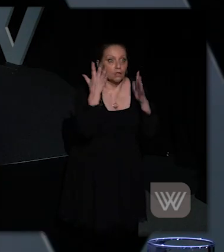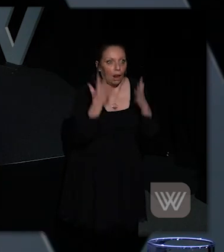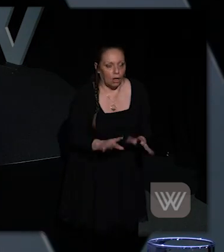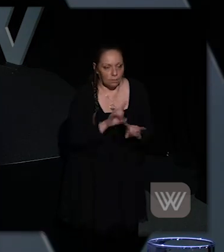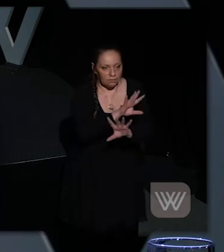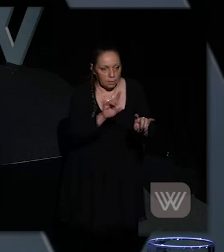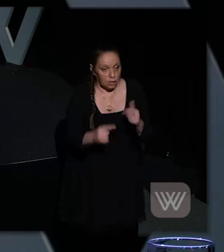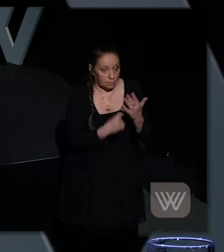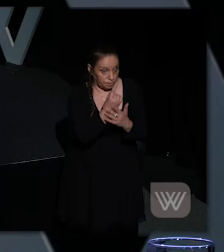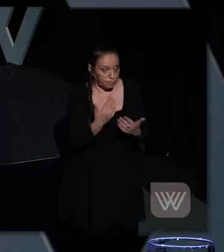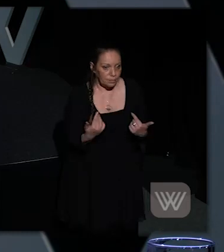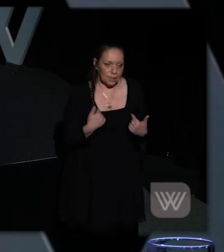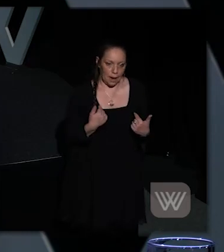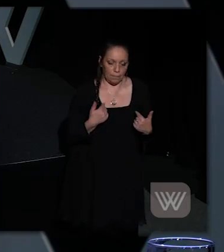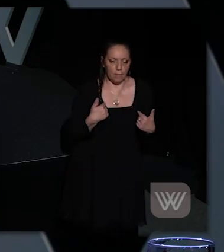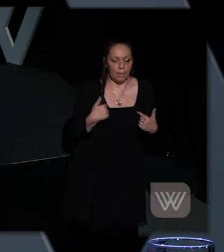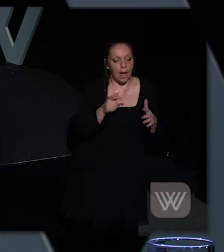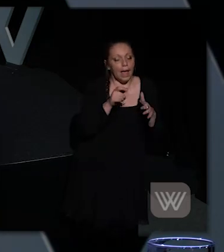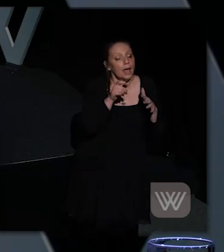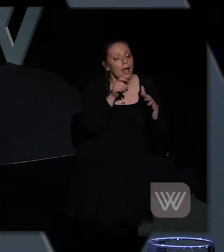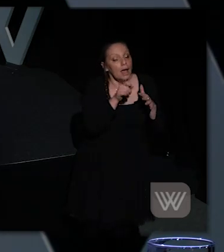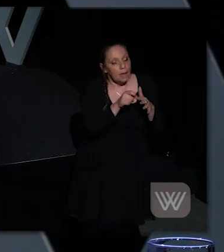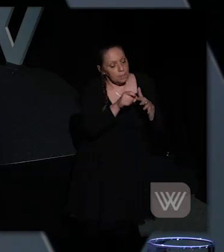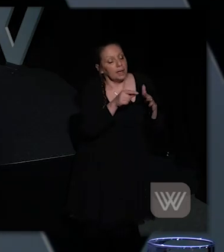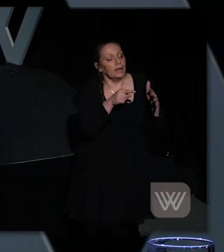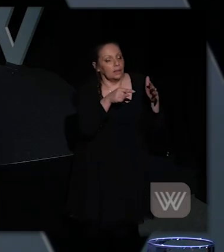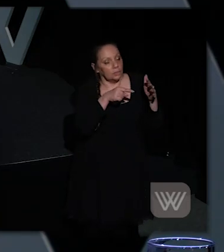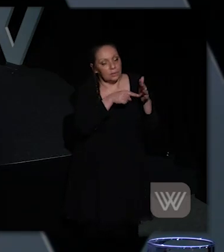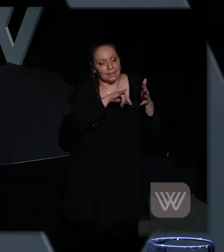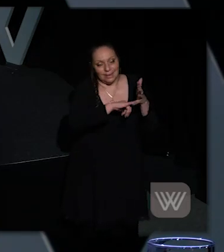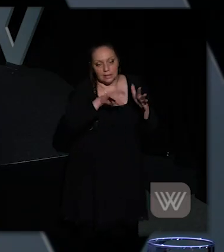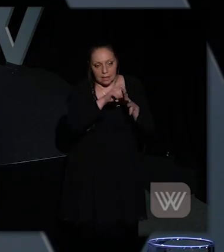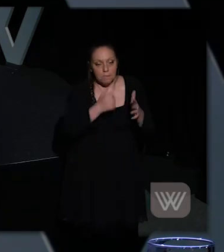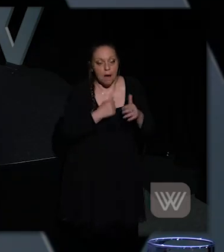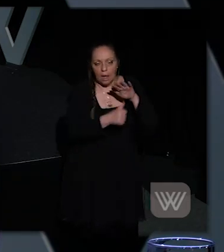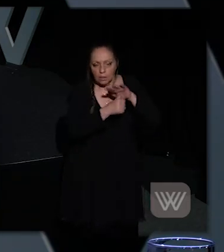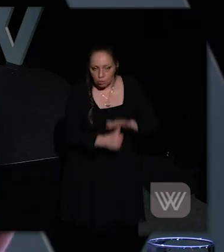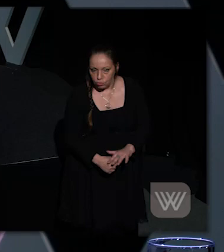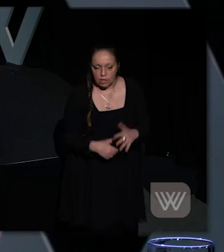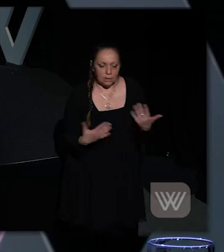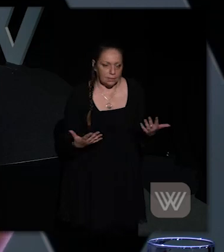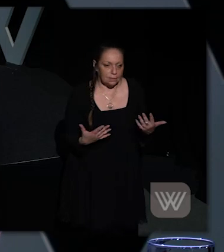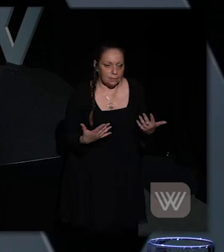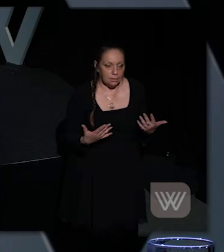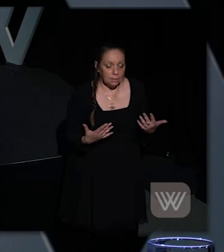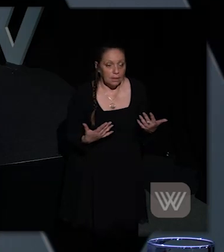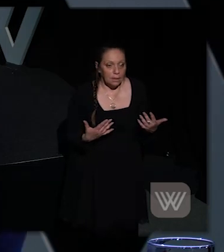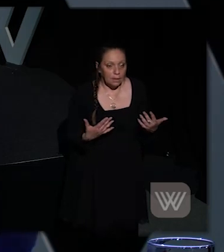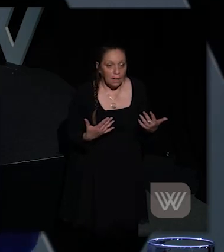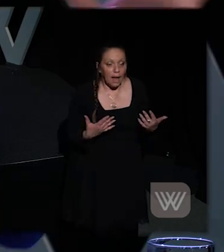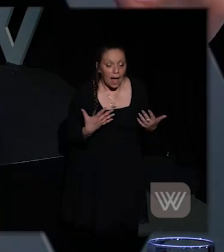But my PTSD and my depression has been enormously helped by